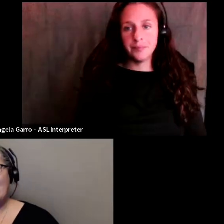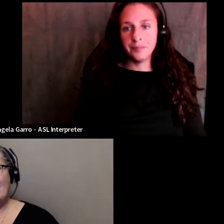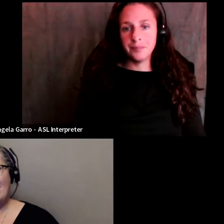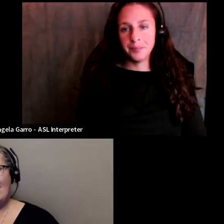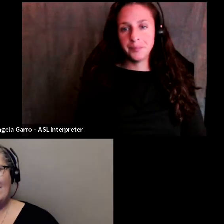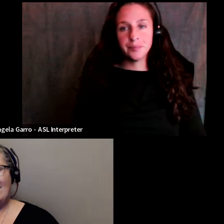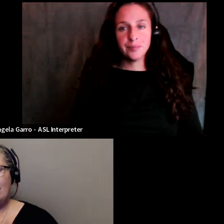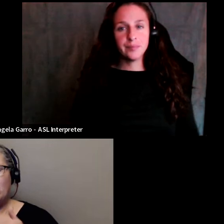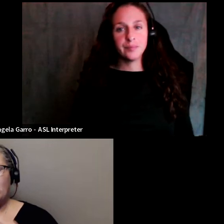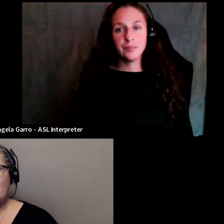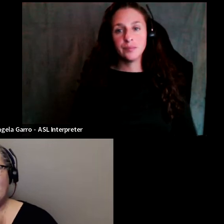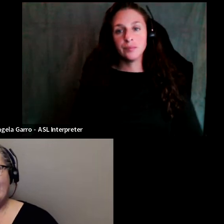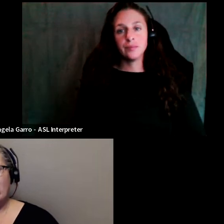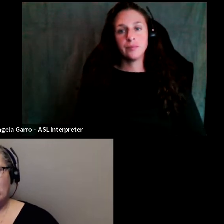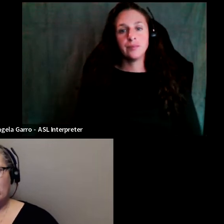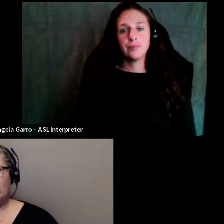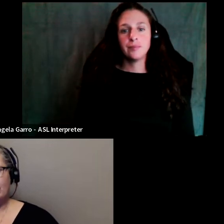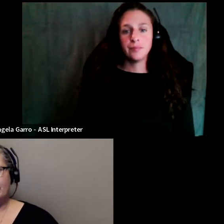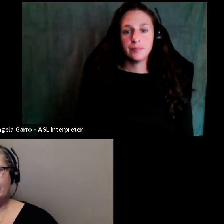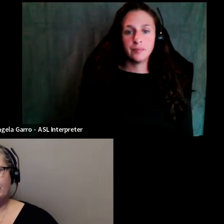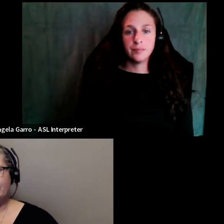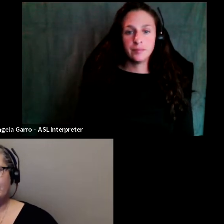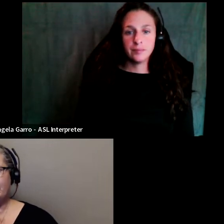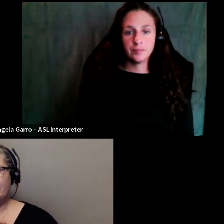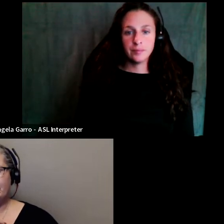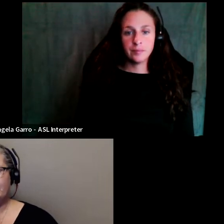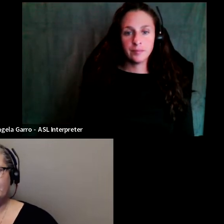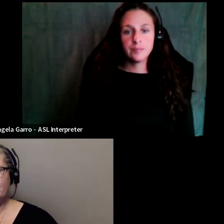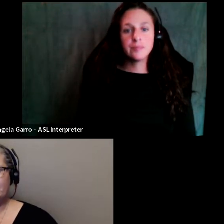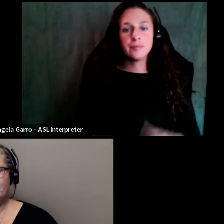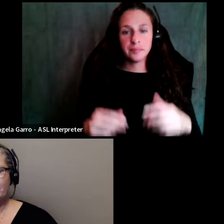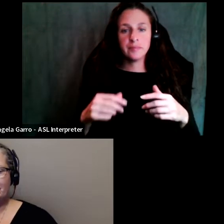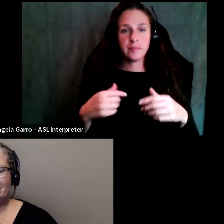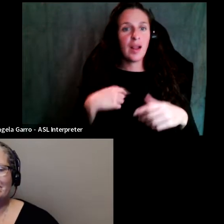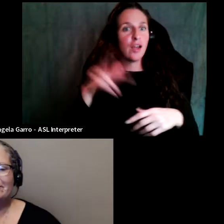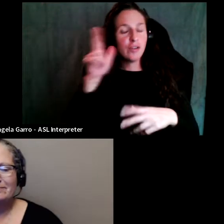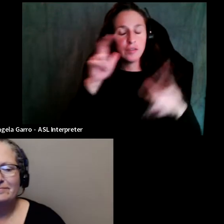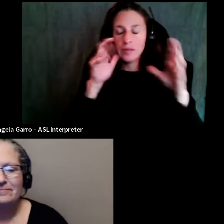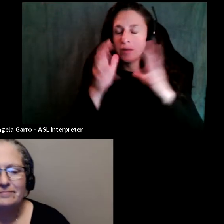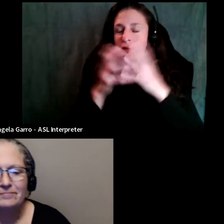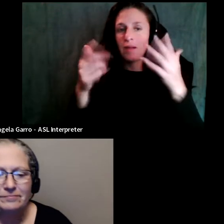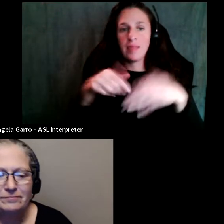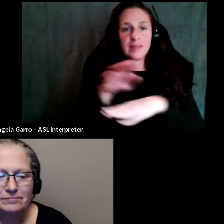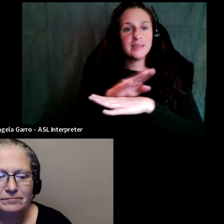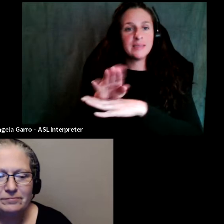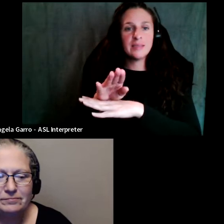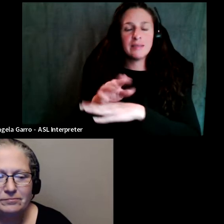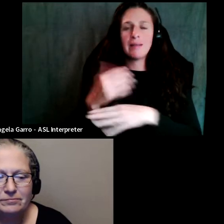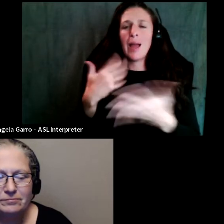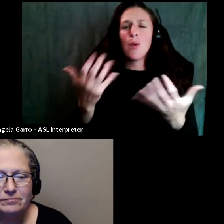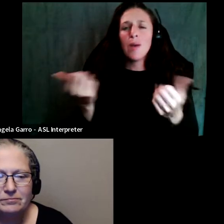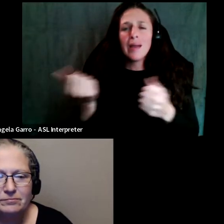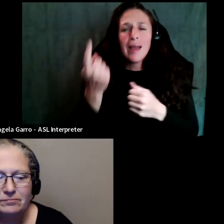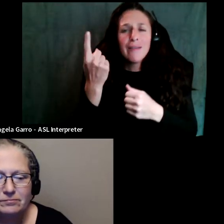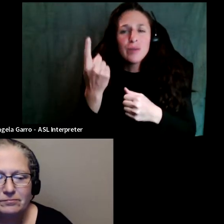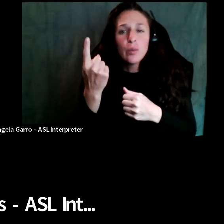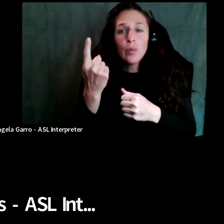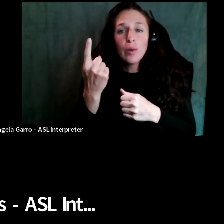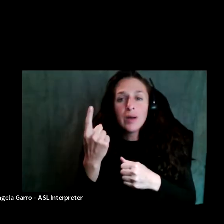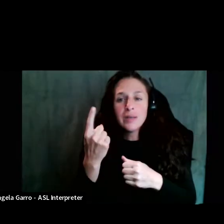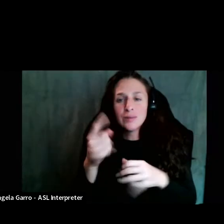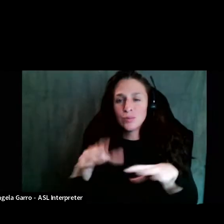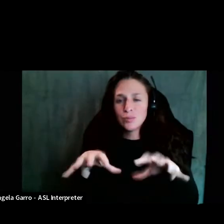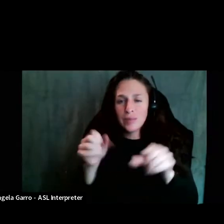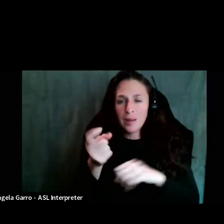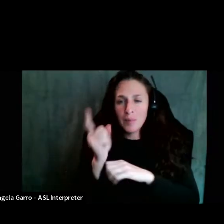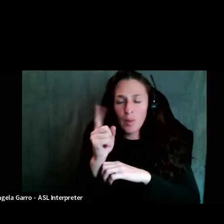I'm a community member. And I've obviously been hearing a lot this evening, and I just want everyone just to take a moment to remind yourselves